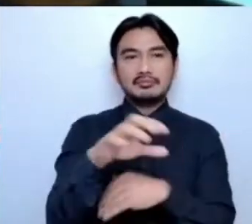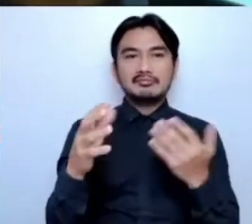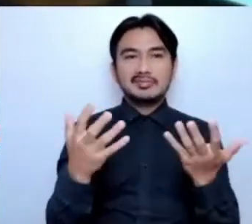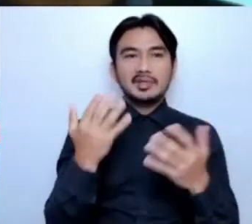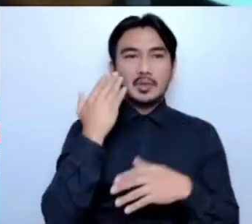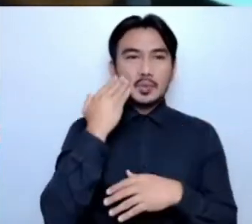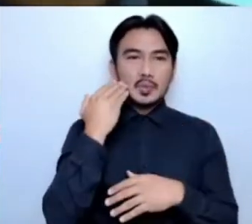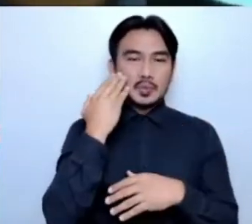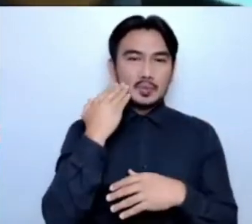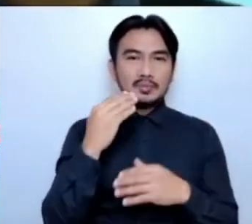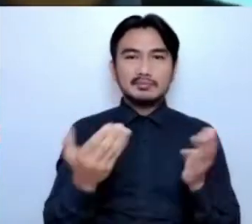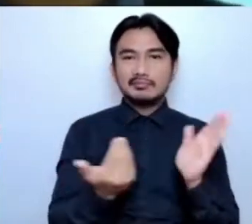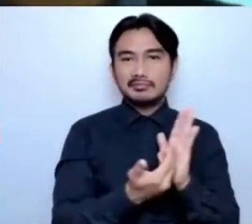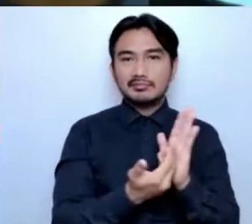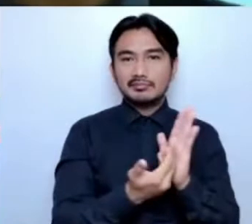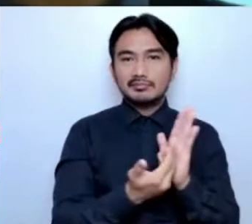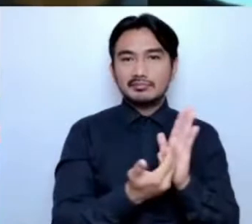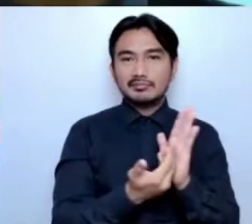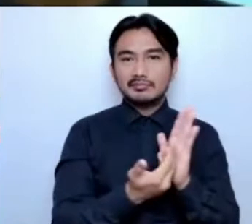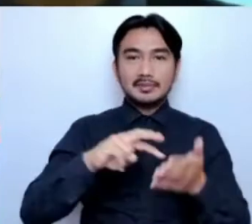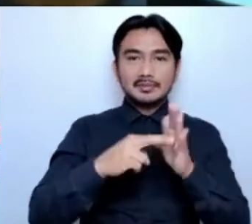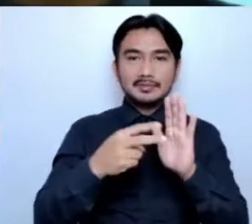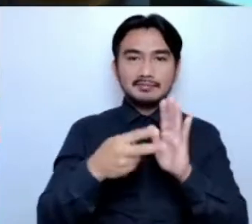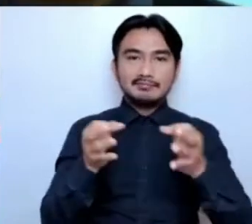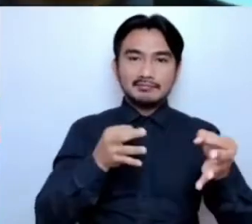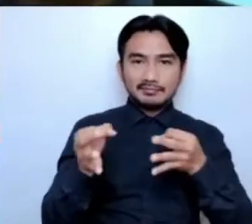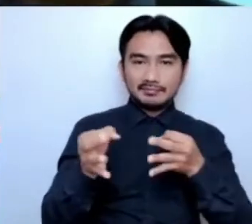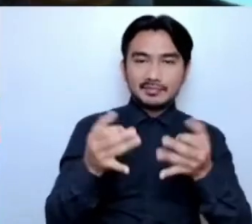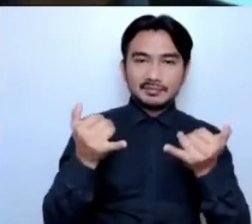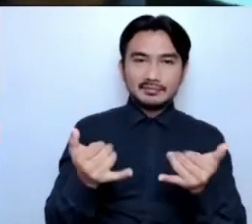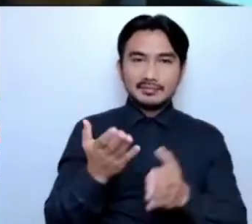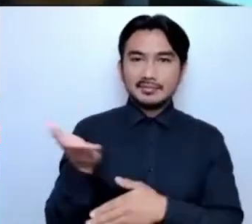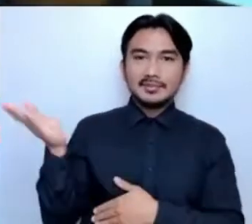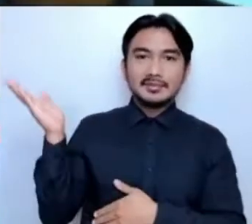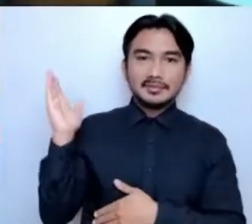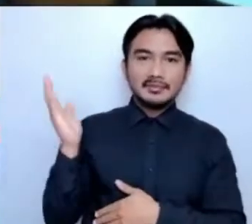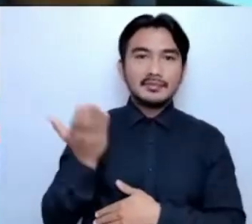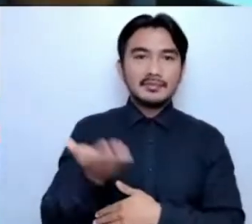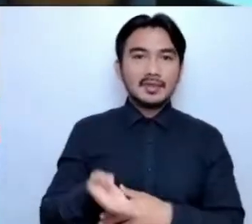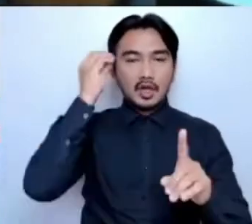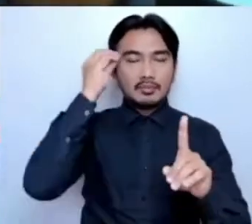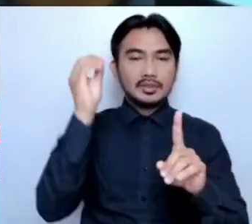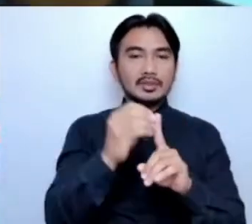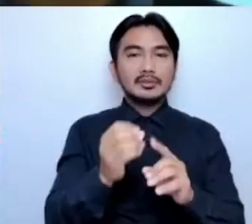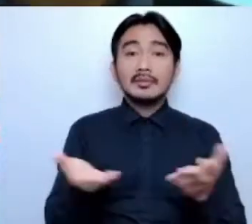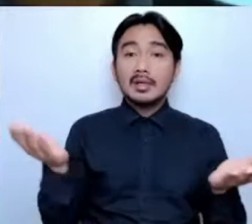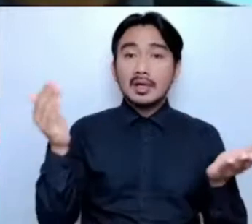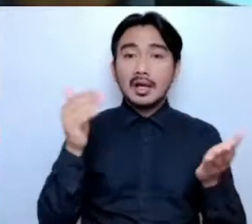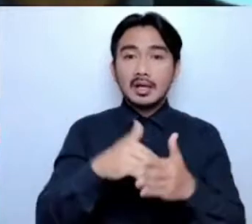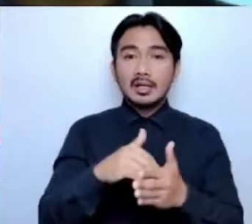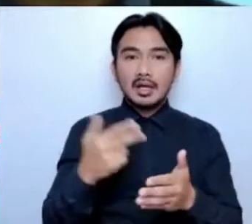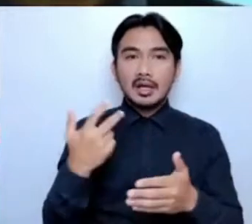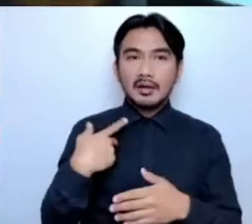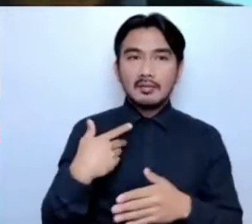the articulation of performance indicators for this particular objective. And again, as far as our MOVs